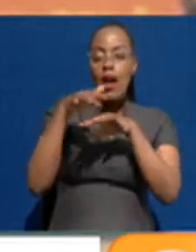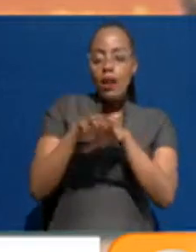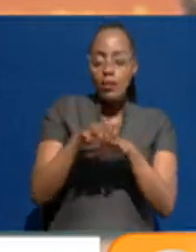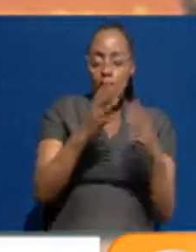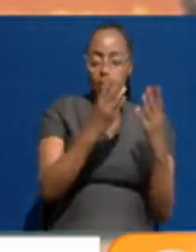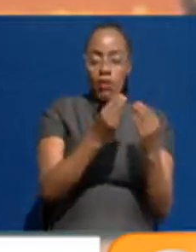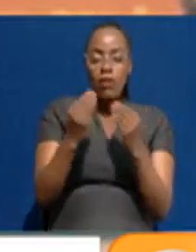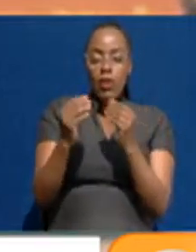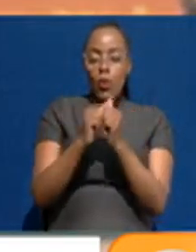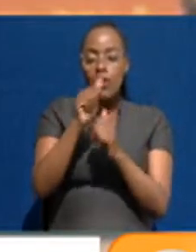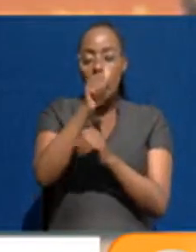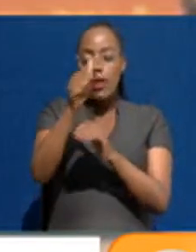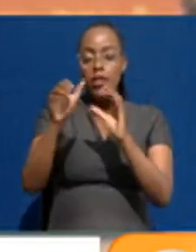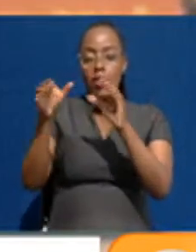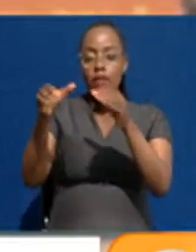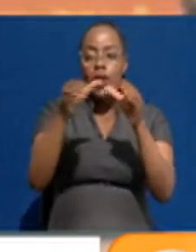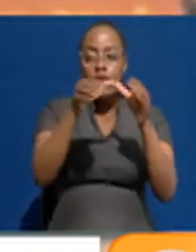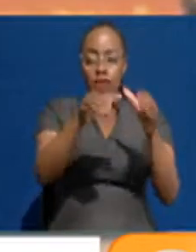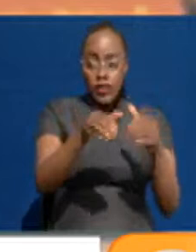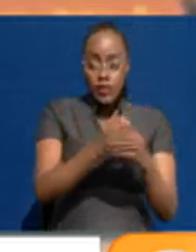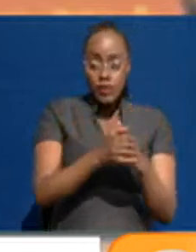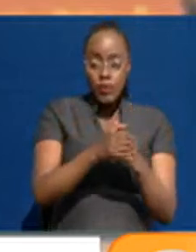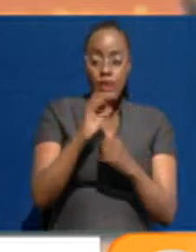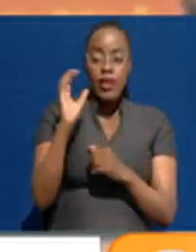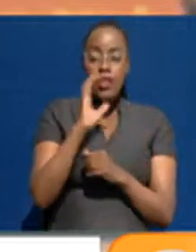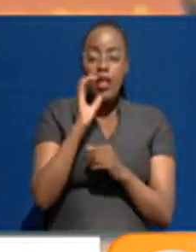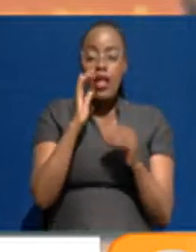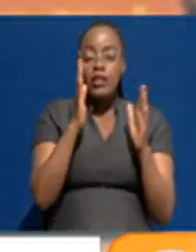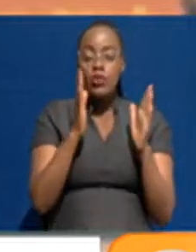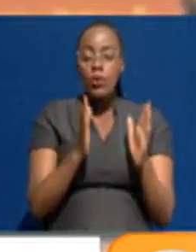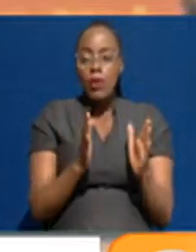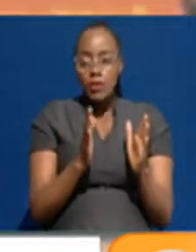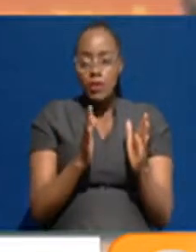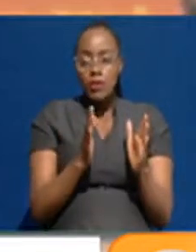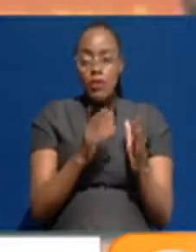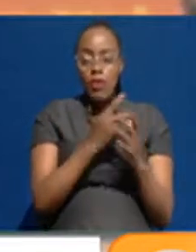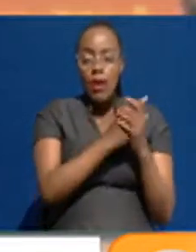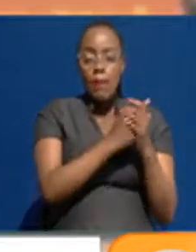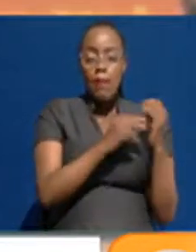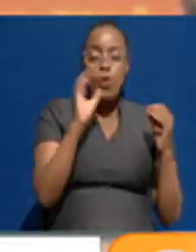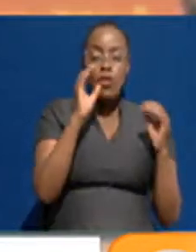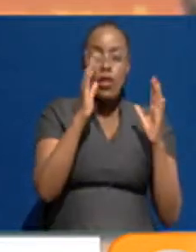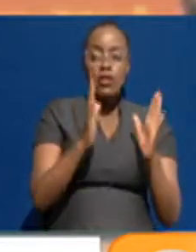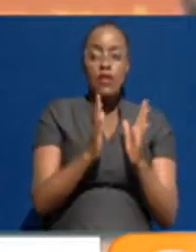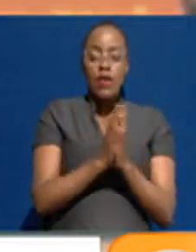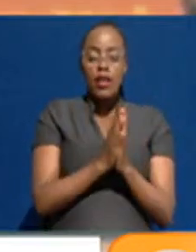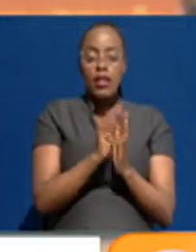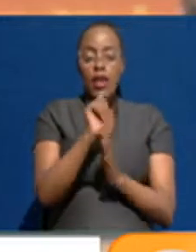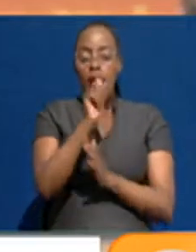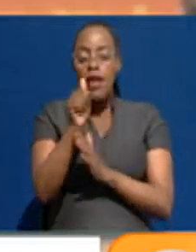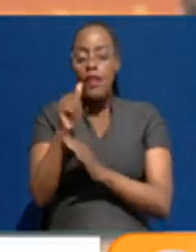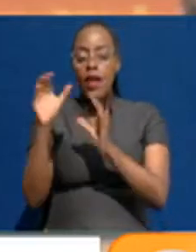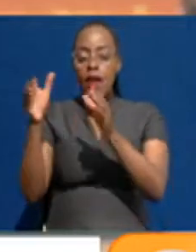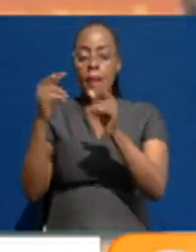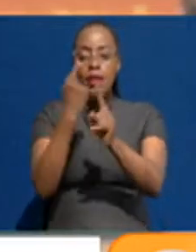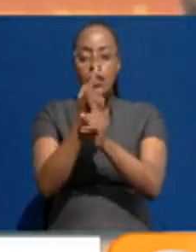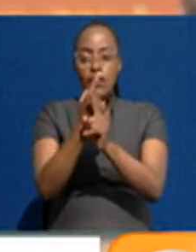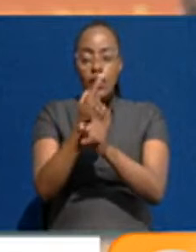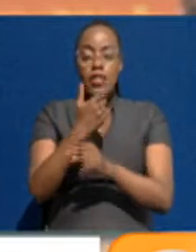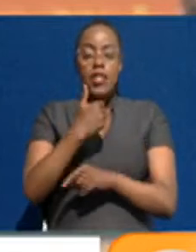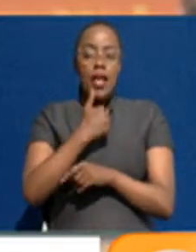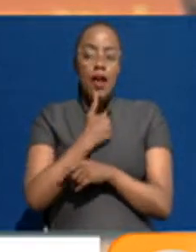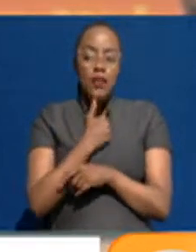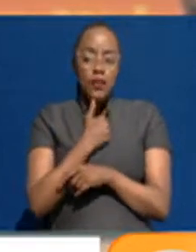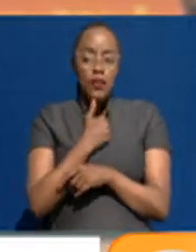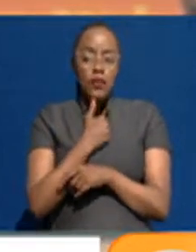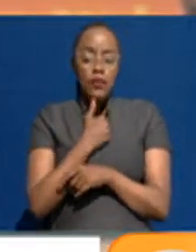decisions. On the customer front, both customers and intermediaries have been